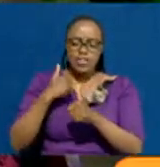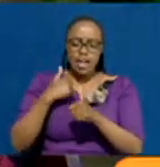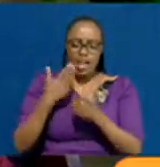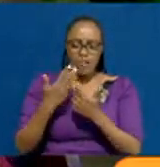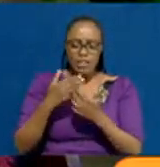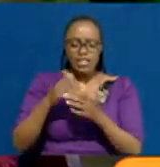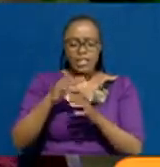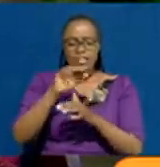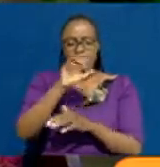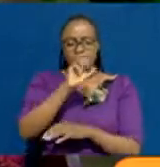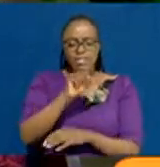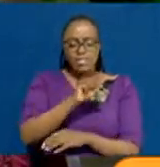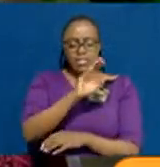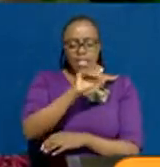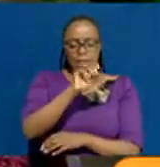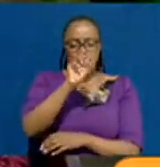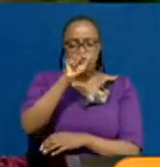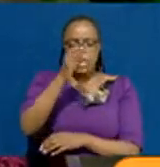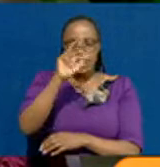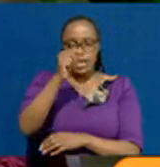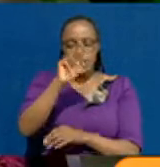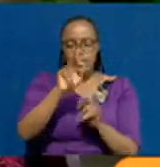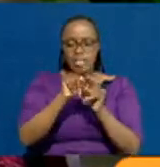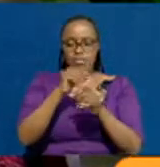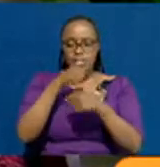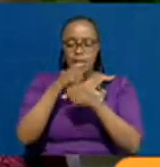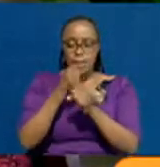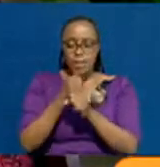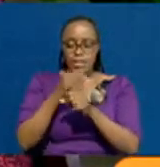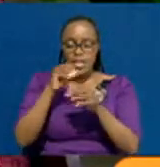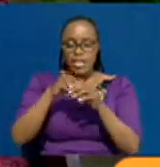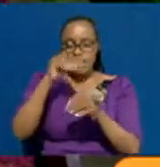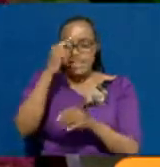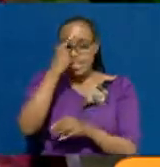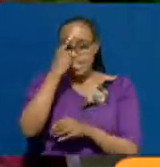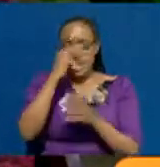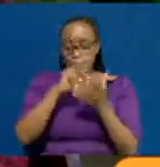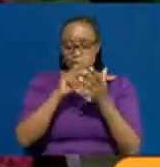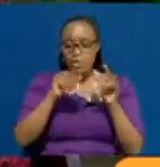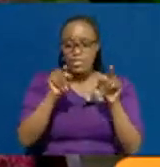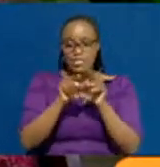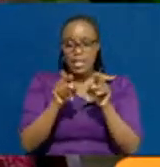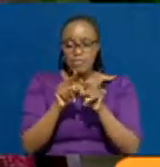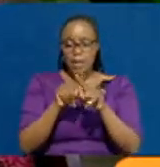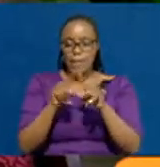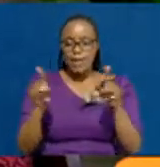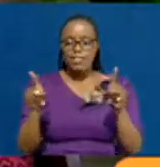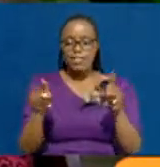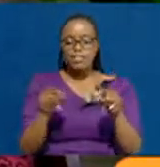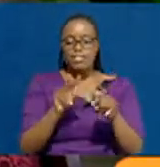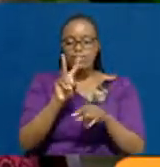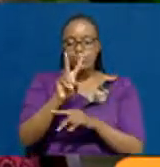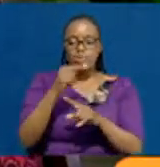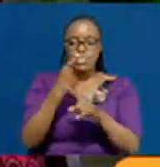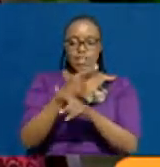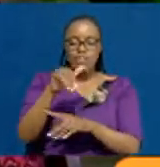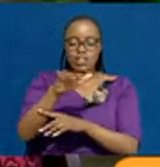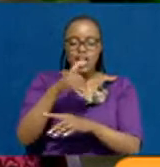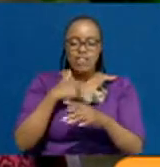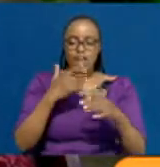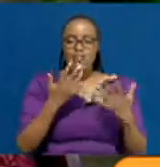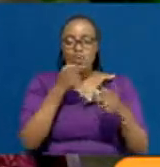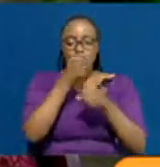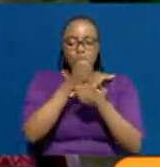of sub-Saharan African countries, which was being manufactured in India. So it was the same vaccine, but in two different places. So there was a lot of